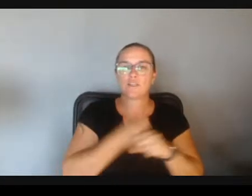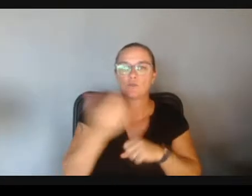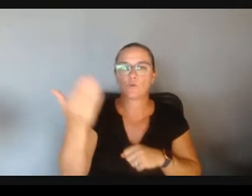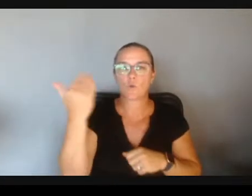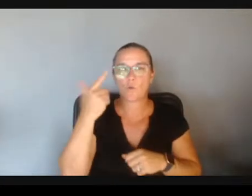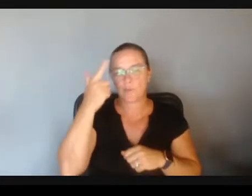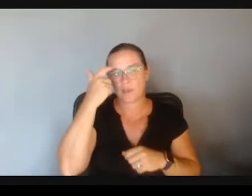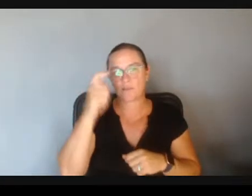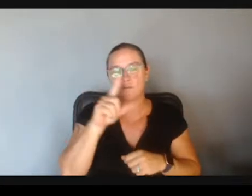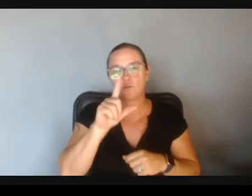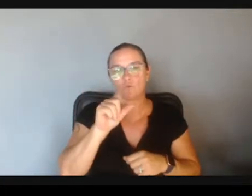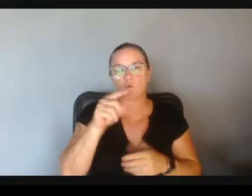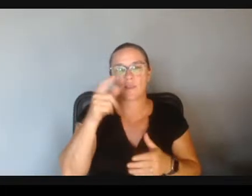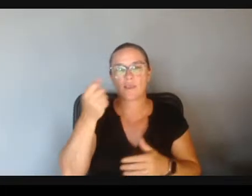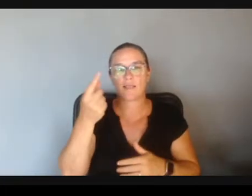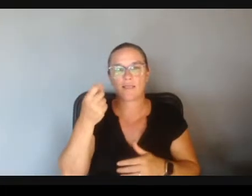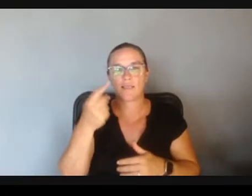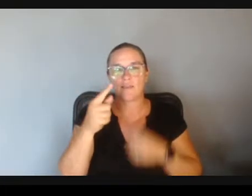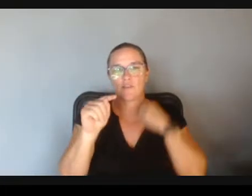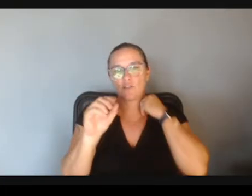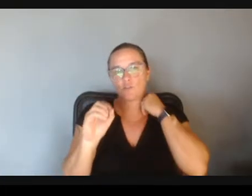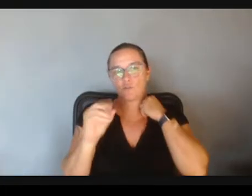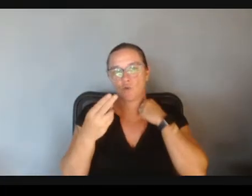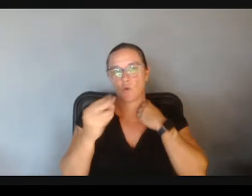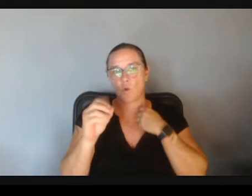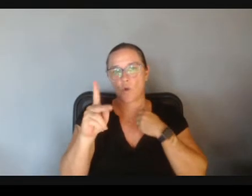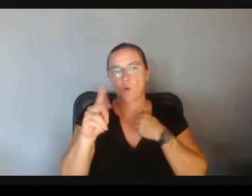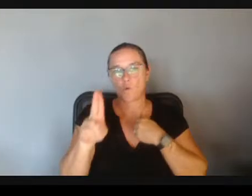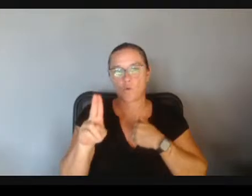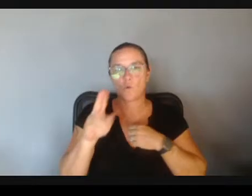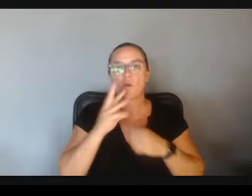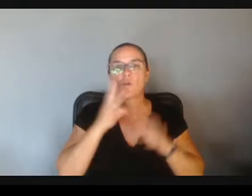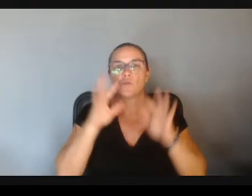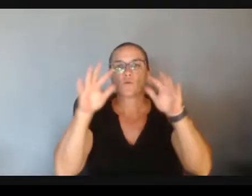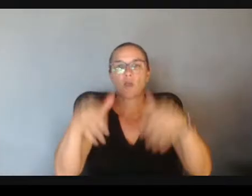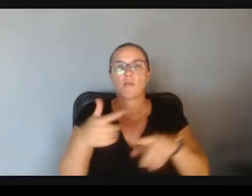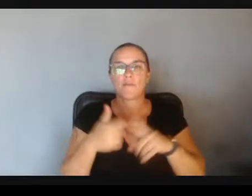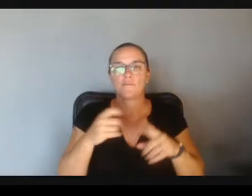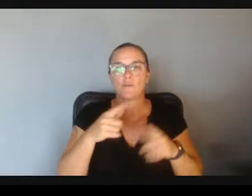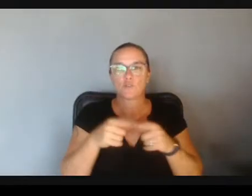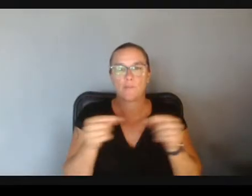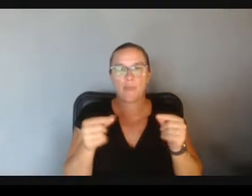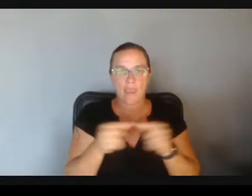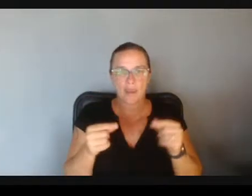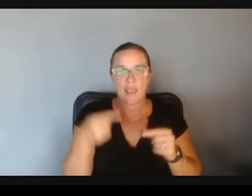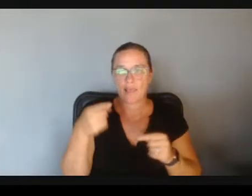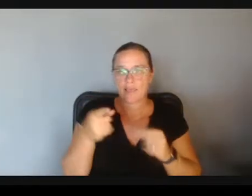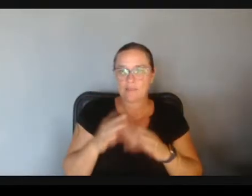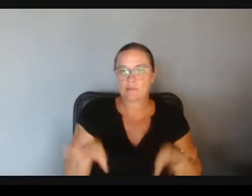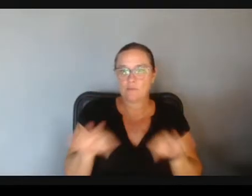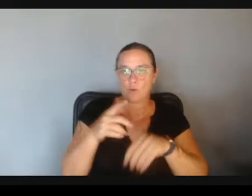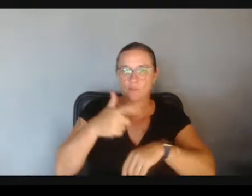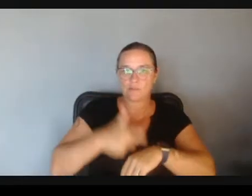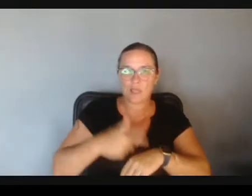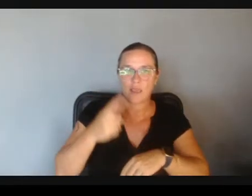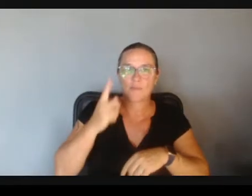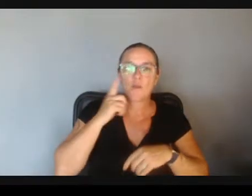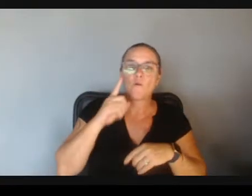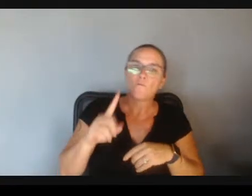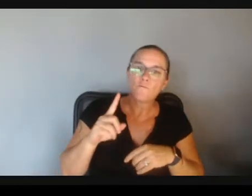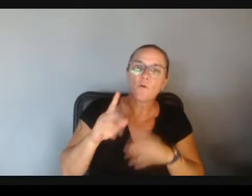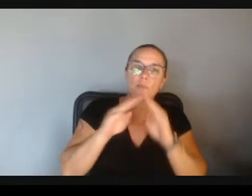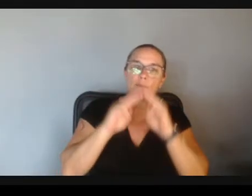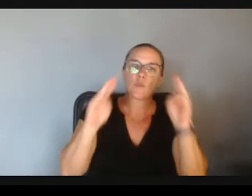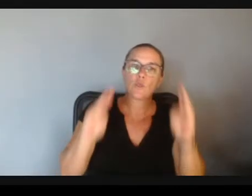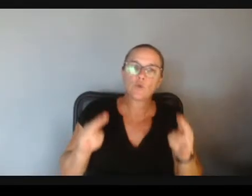the 2011 Tohoku tsunami from Japan. This is a critical time for the museum to shine, support, build,